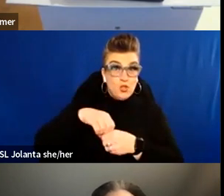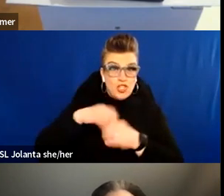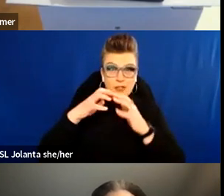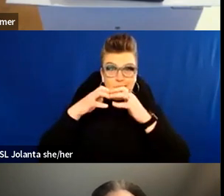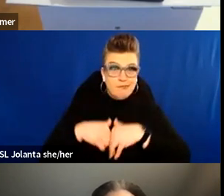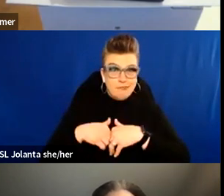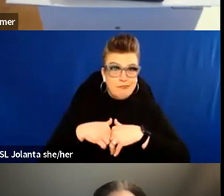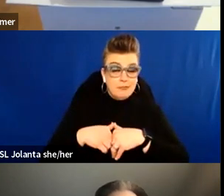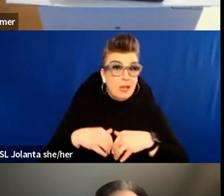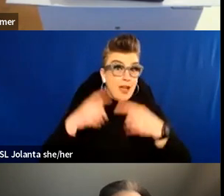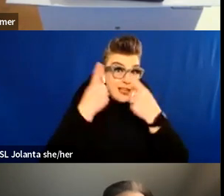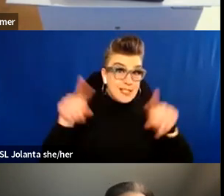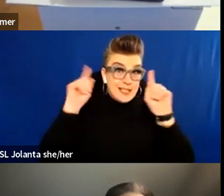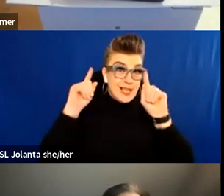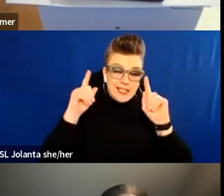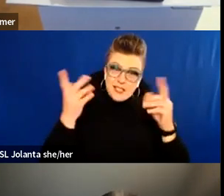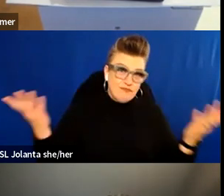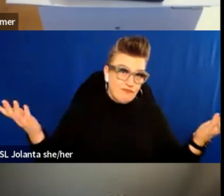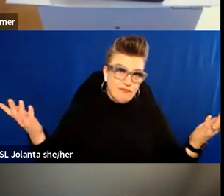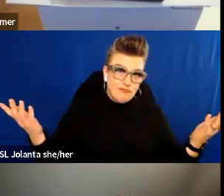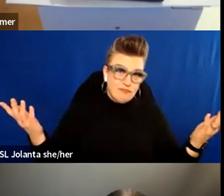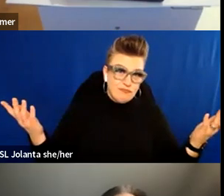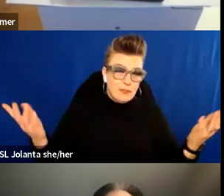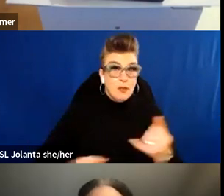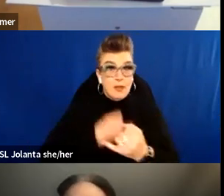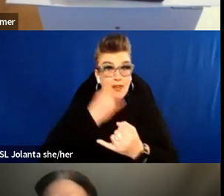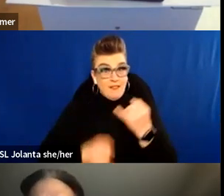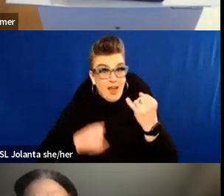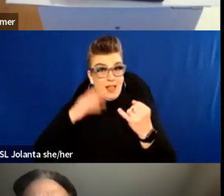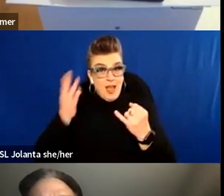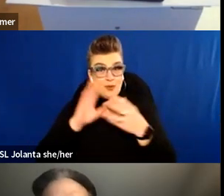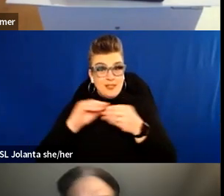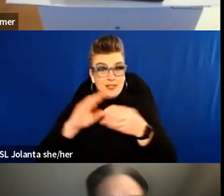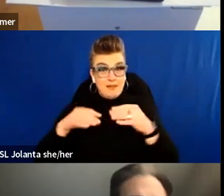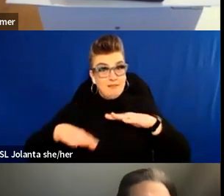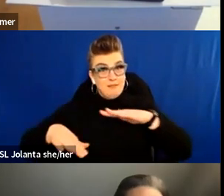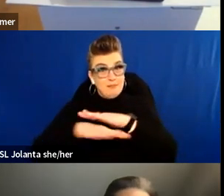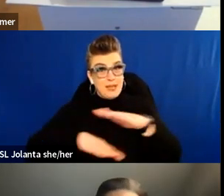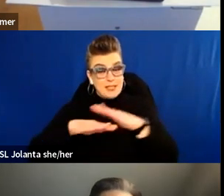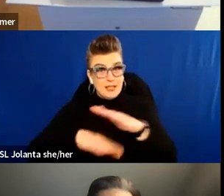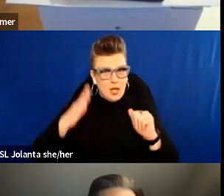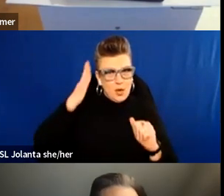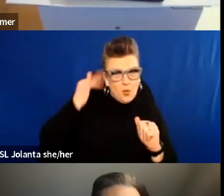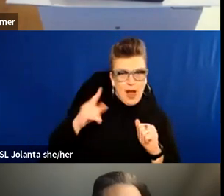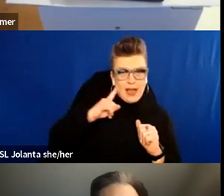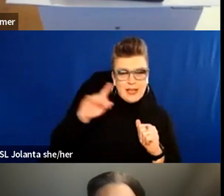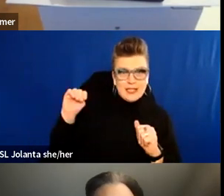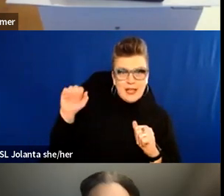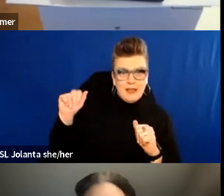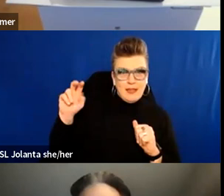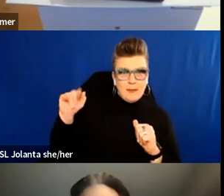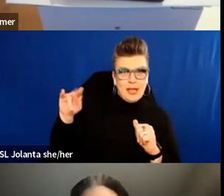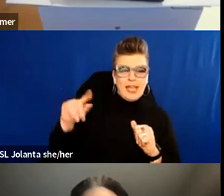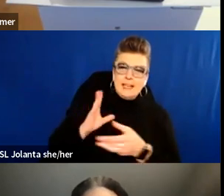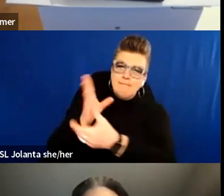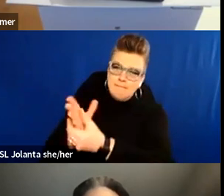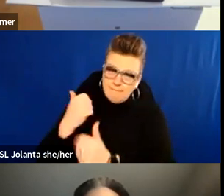manning successful finally i would say that you know basically why is the manning act considered in i'm